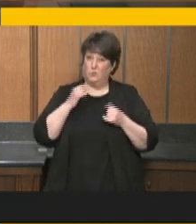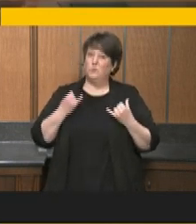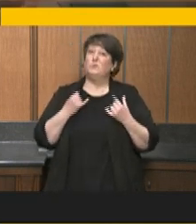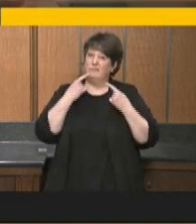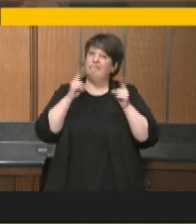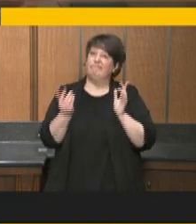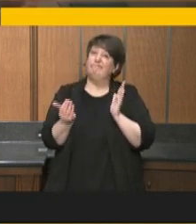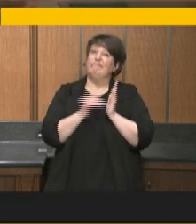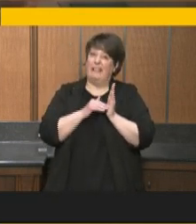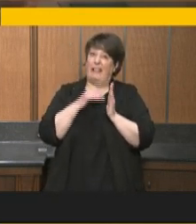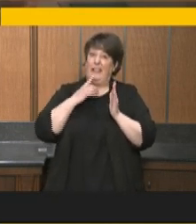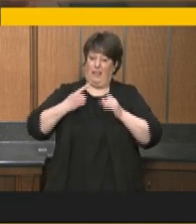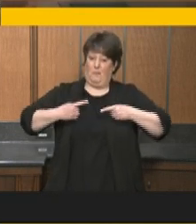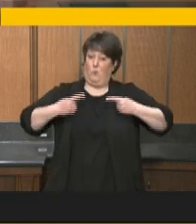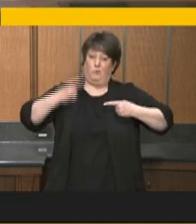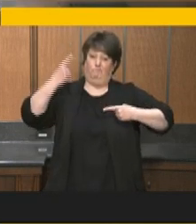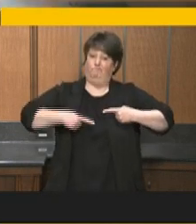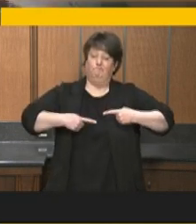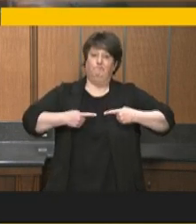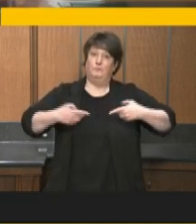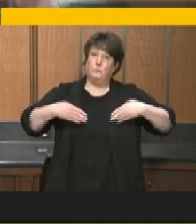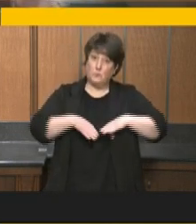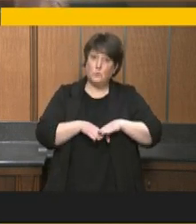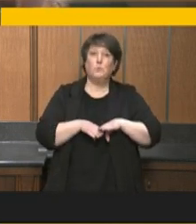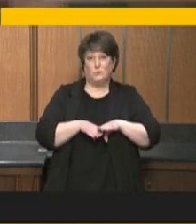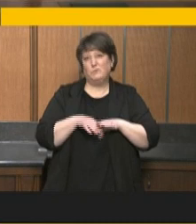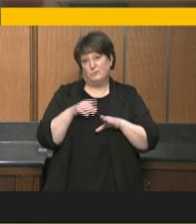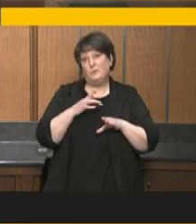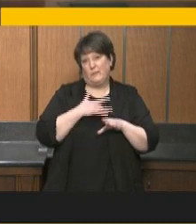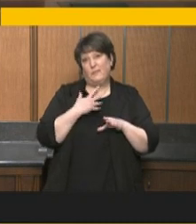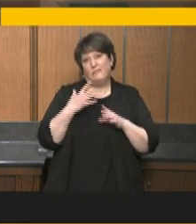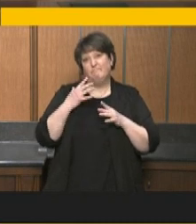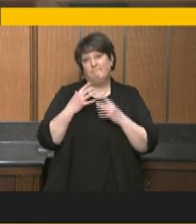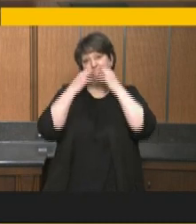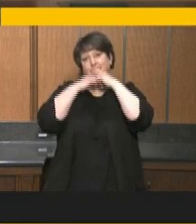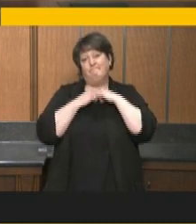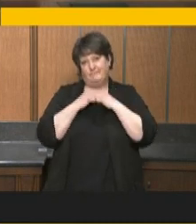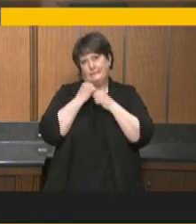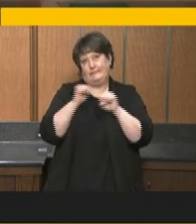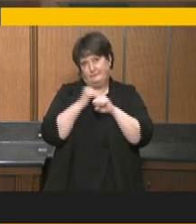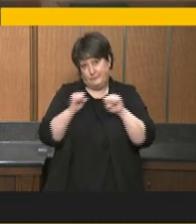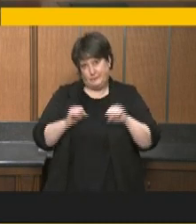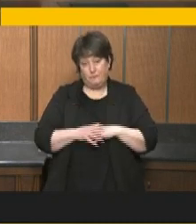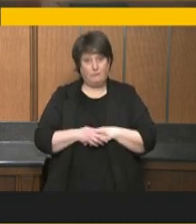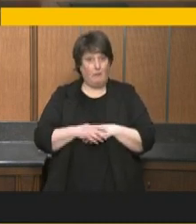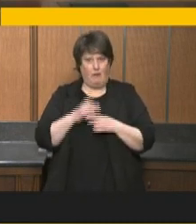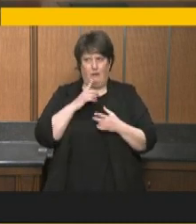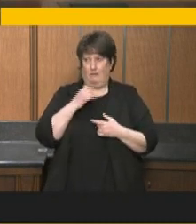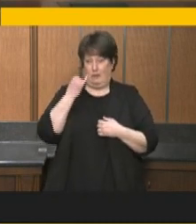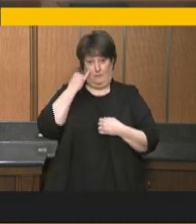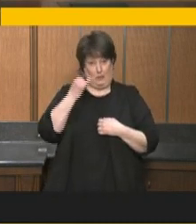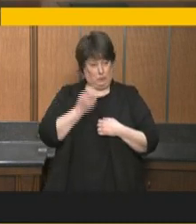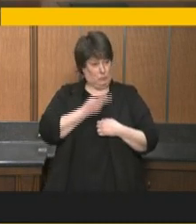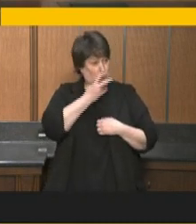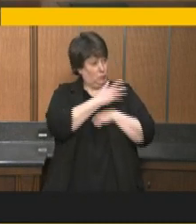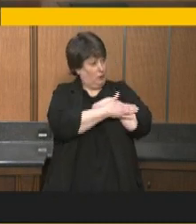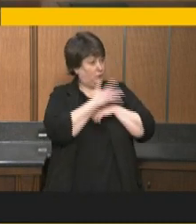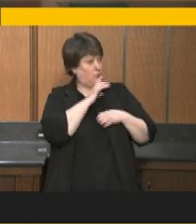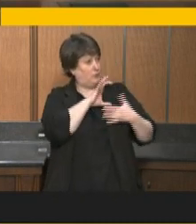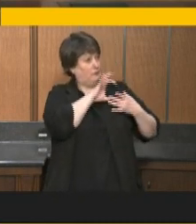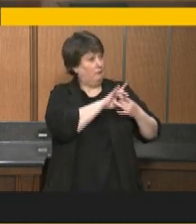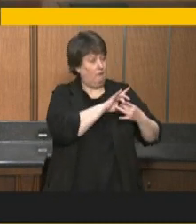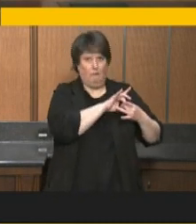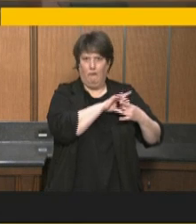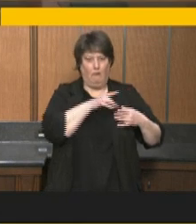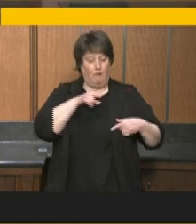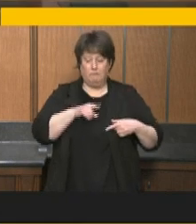Canadians safe. I think it'd be difficult to imagine two countries that are more closely linked and allied through economic